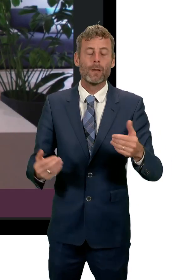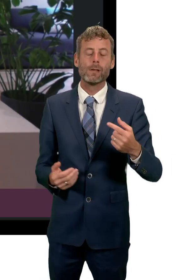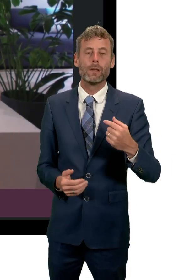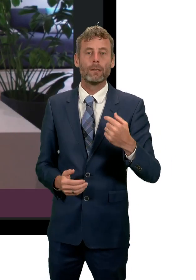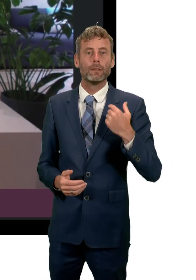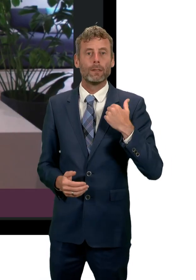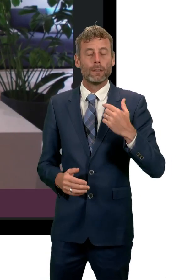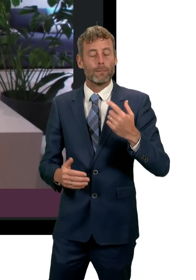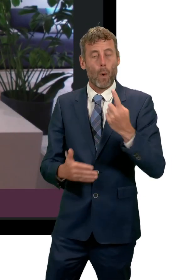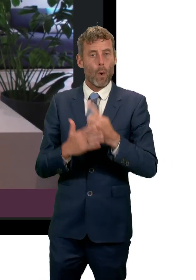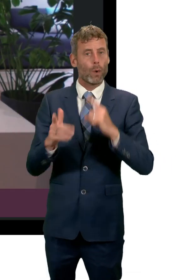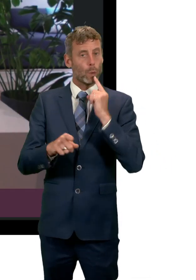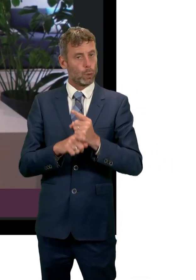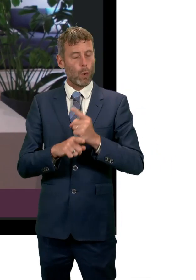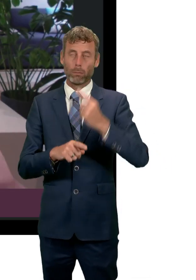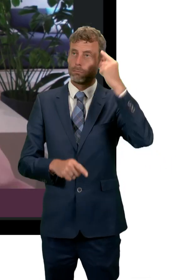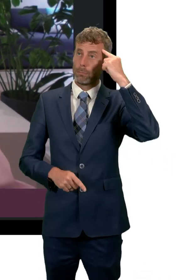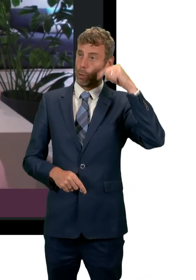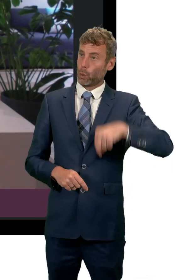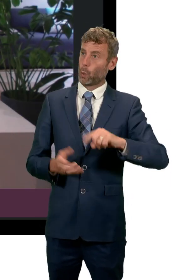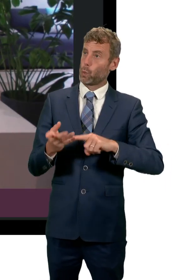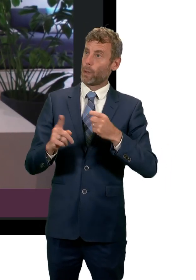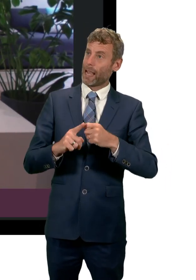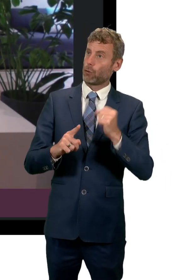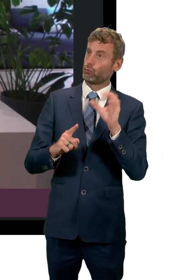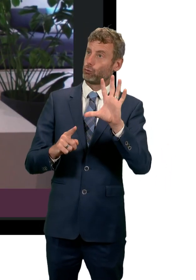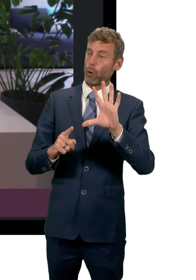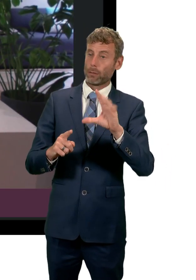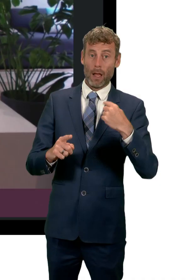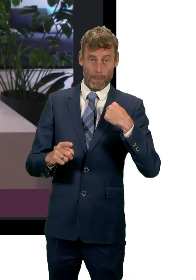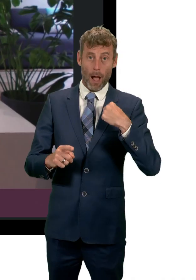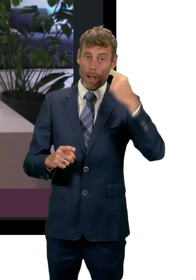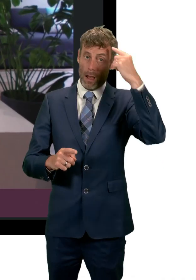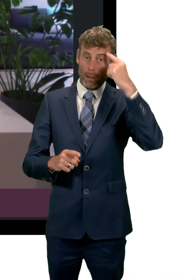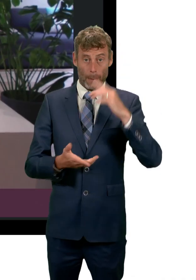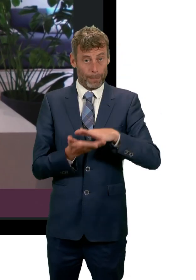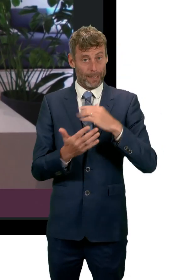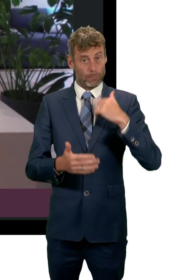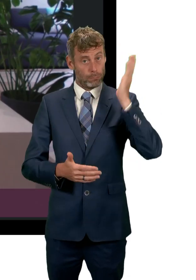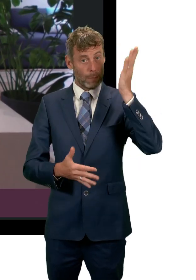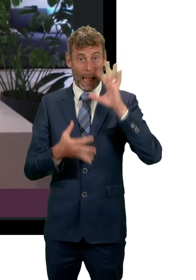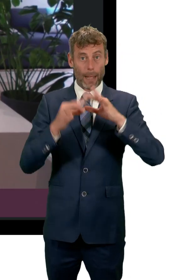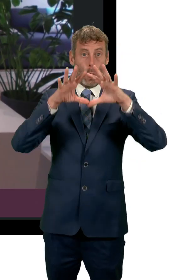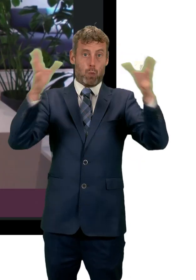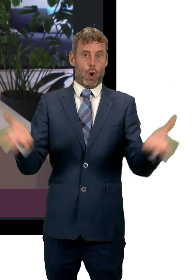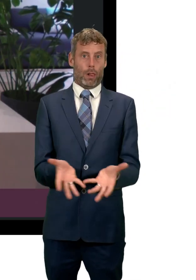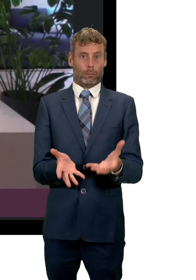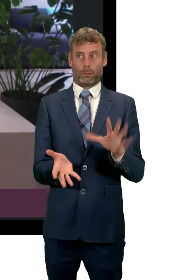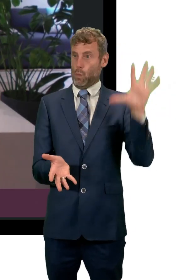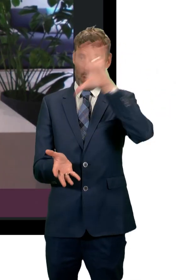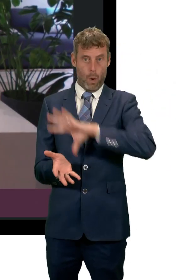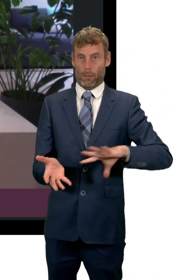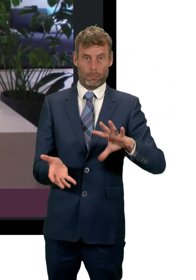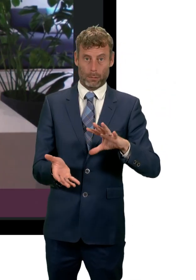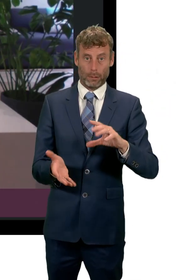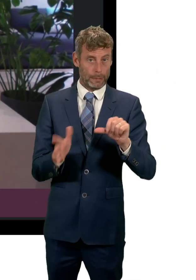but I'm looking globally as well. Because I work globally, there are massive issues around that. I'm also worried, actually,